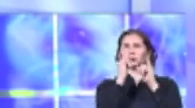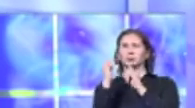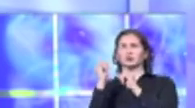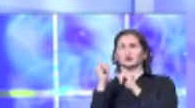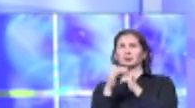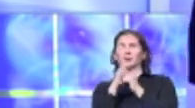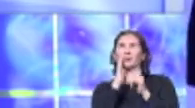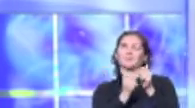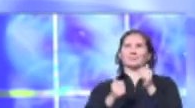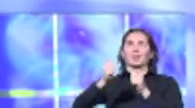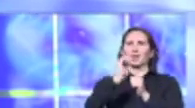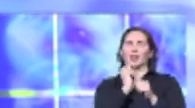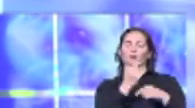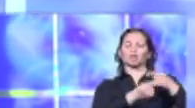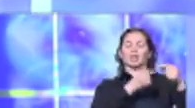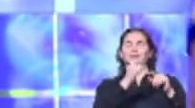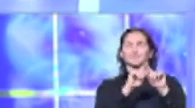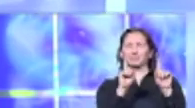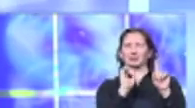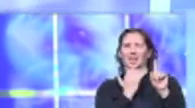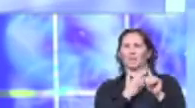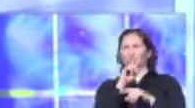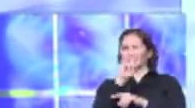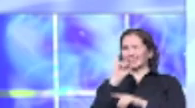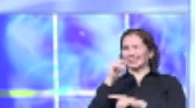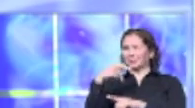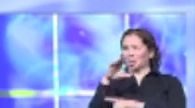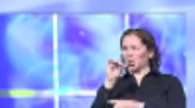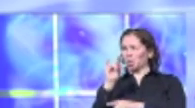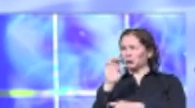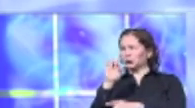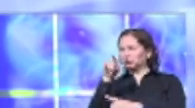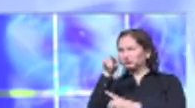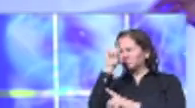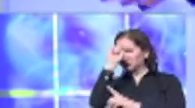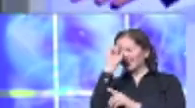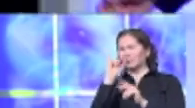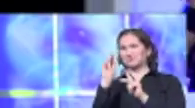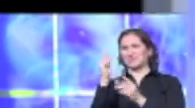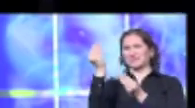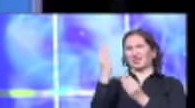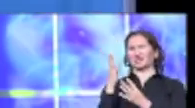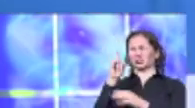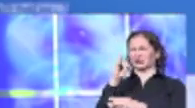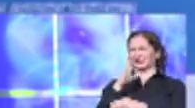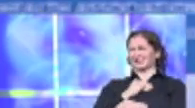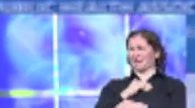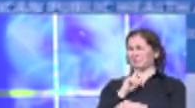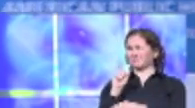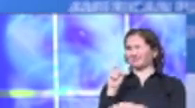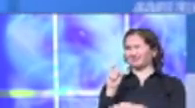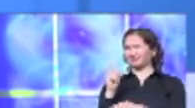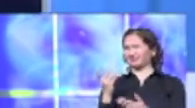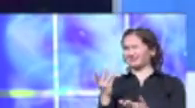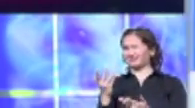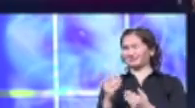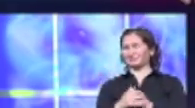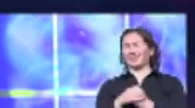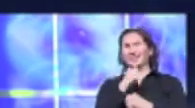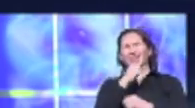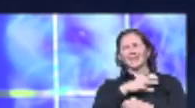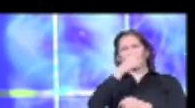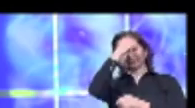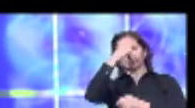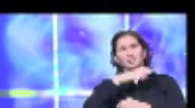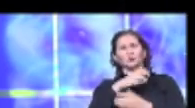goes beyond our genetics is our zip code? That's what we're told, and we're supposed to accept that? Ladies and gentlemen, we